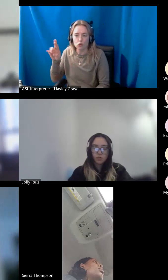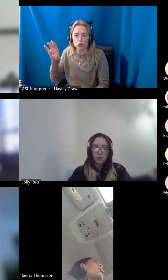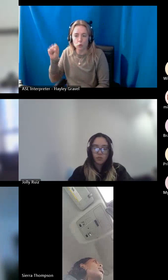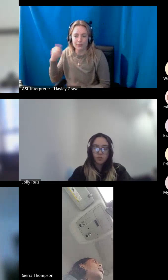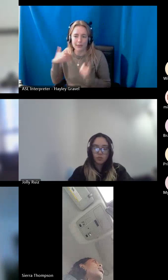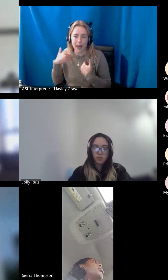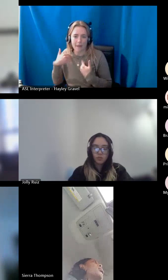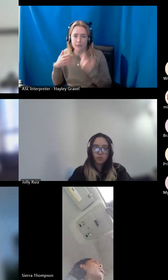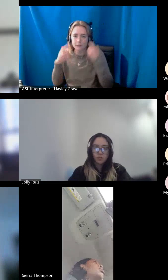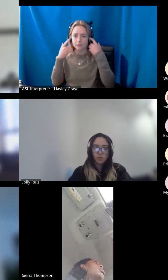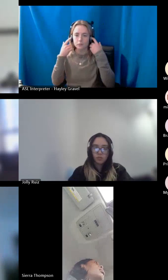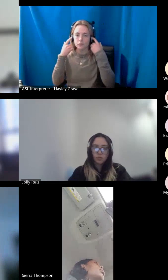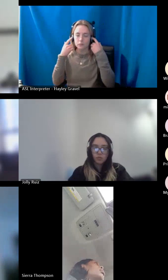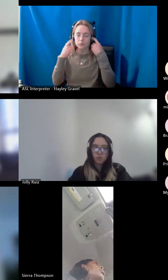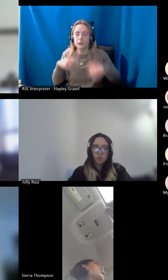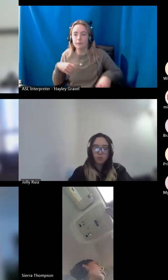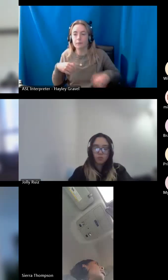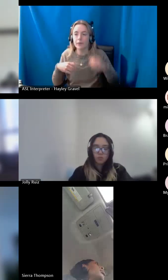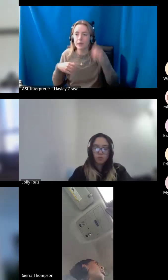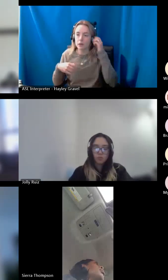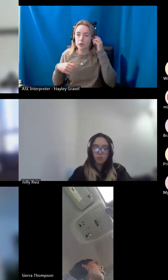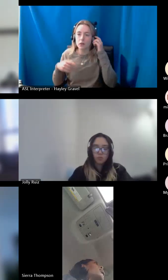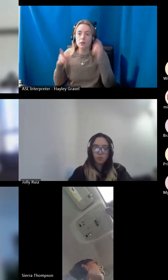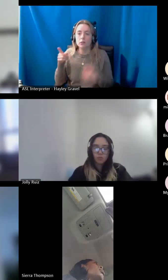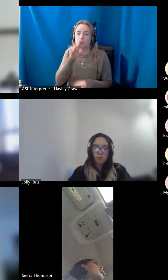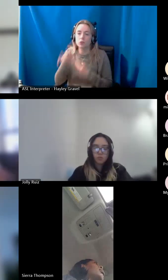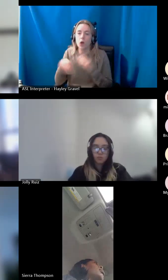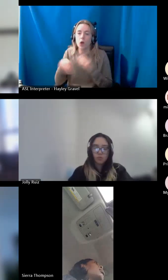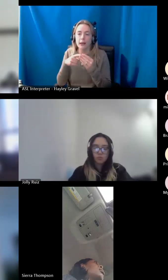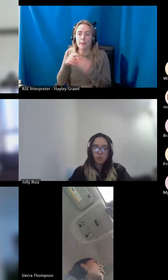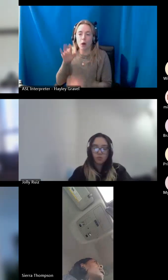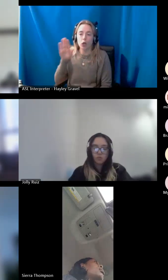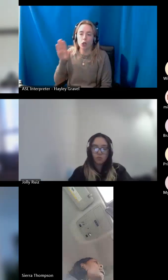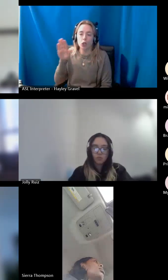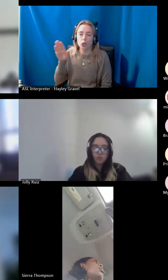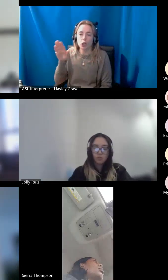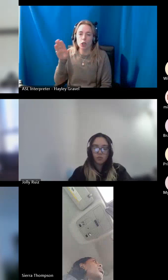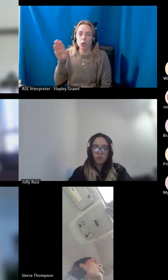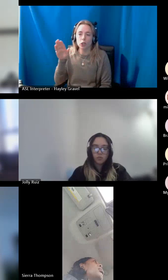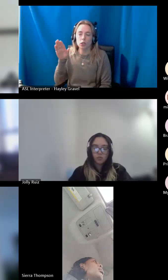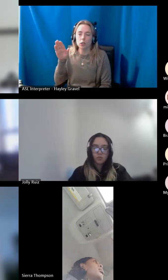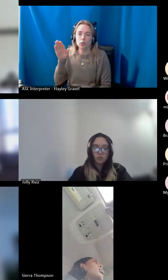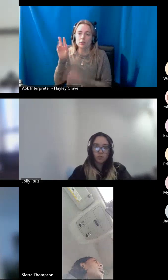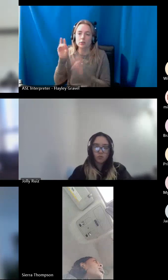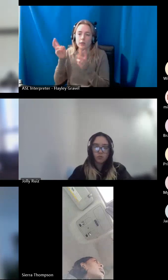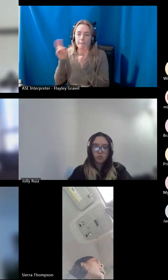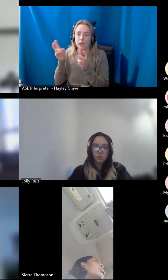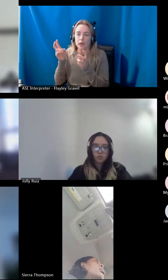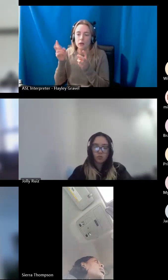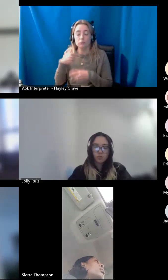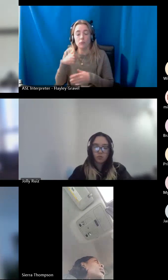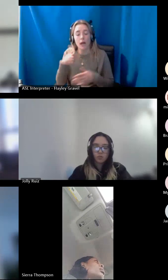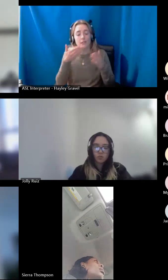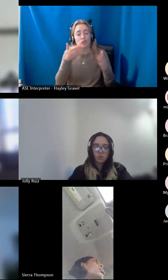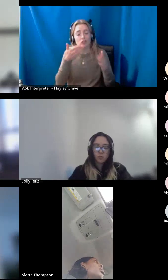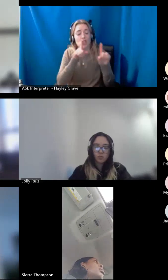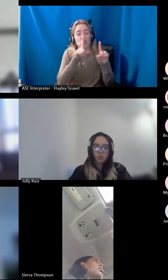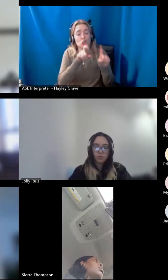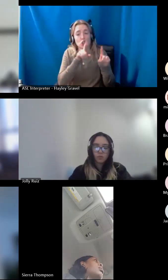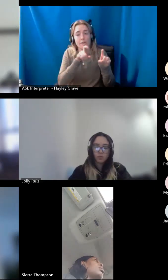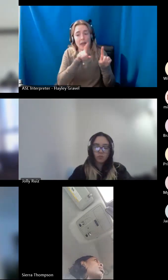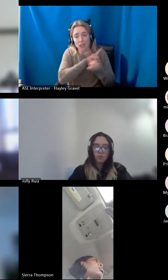survey, a Okay. maybe 5 to 8 question survey that you can do in Google Forms. Mm-hmm.